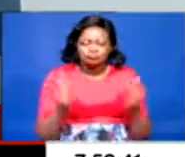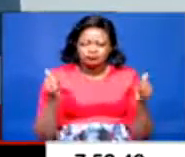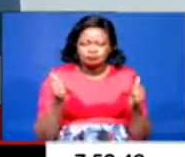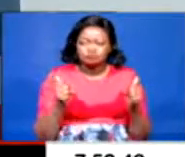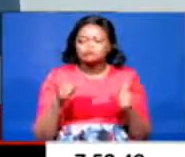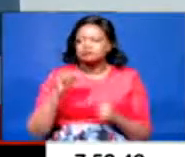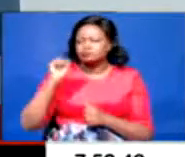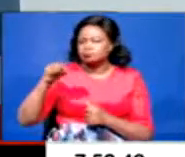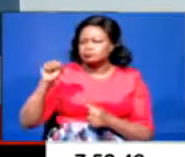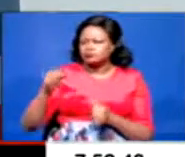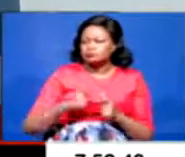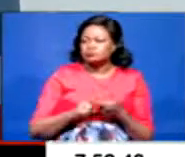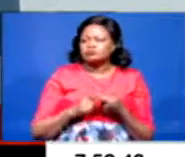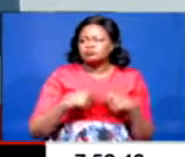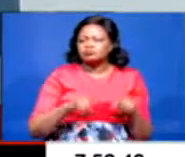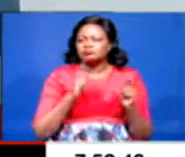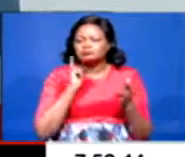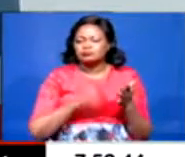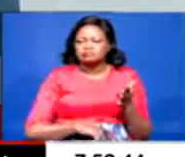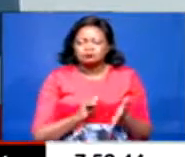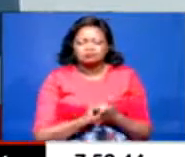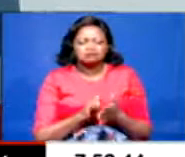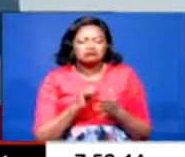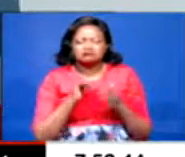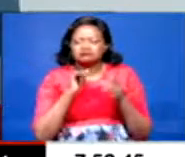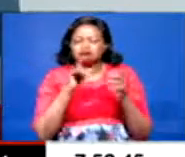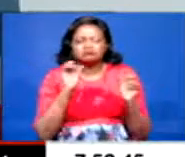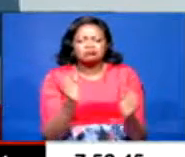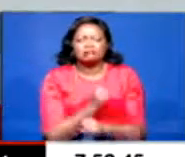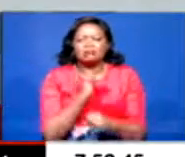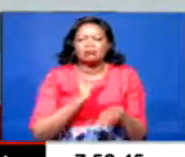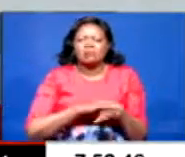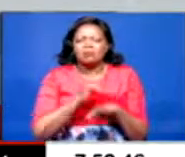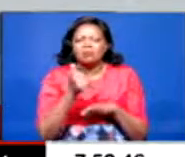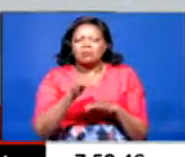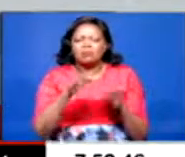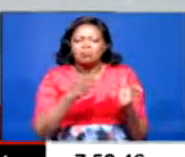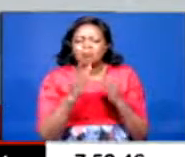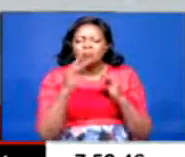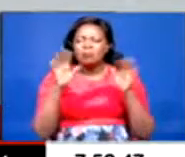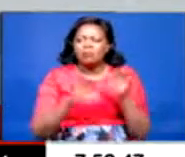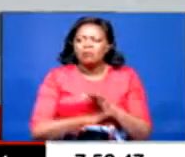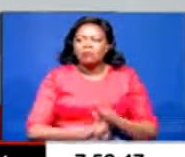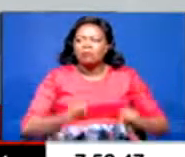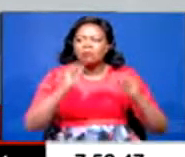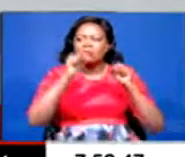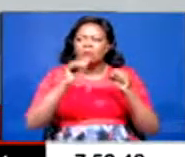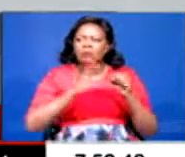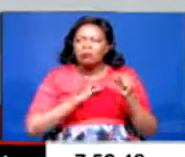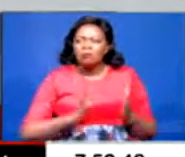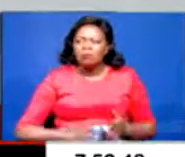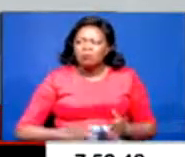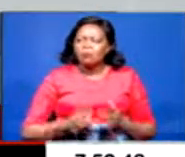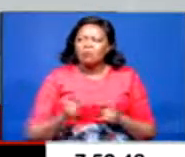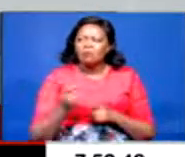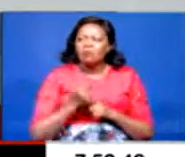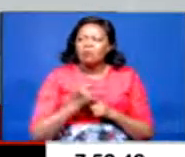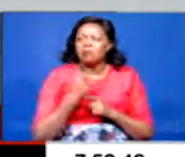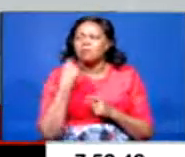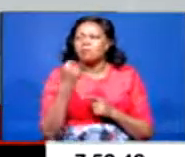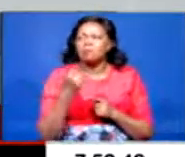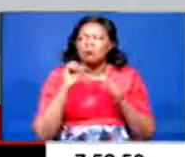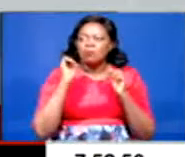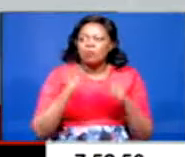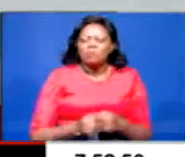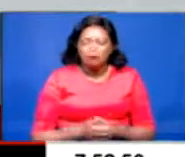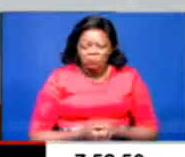for him, like I said, he doesn't get another chance. His vice chair and the other commissioners who were recruited the other day can redeem themselves